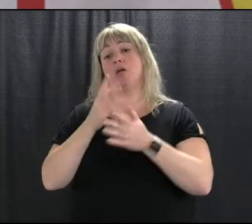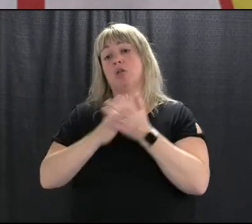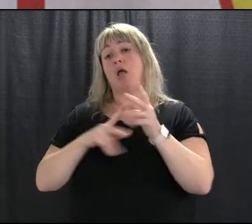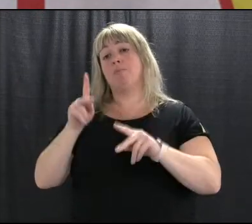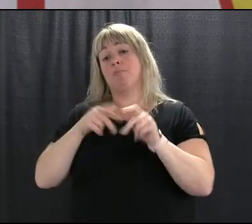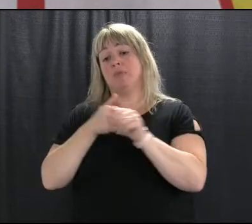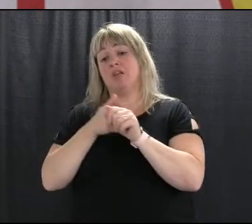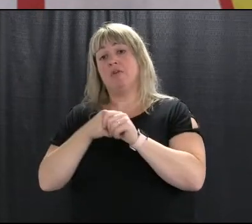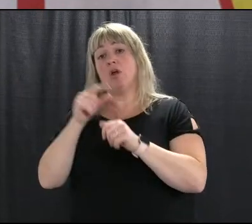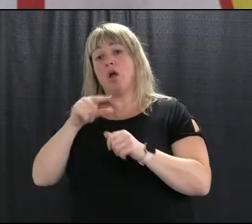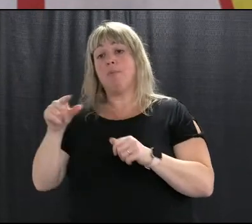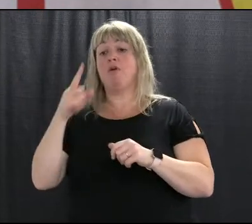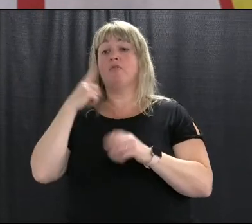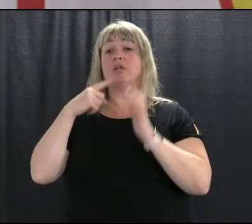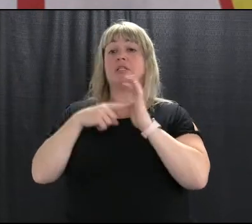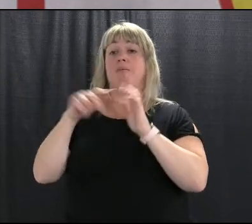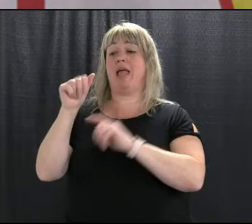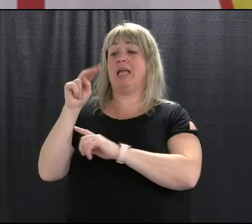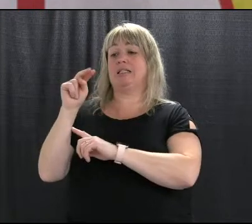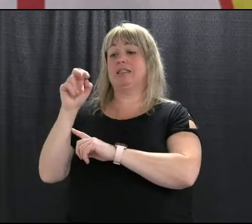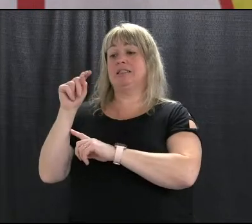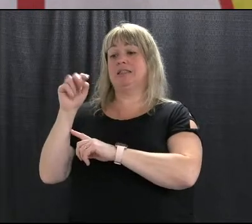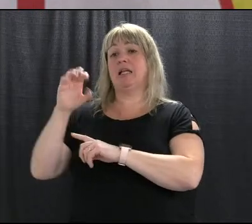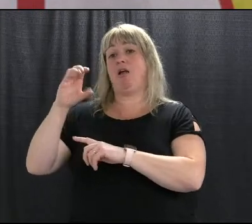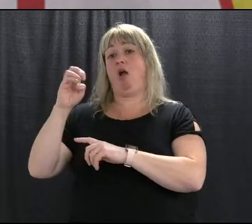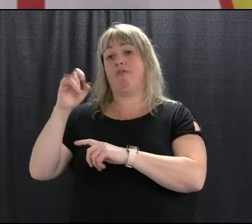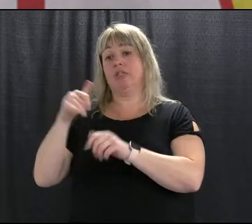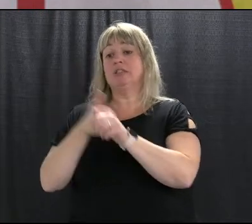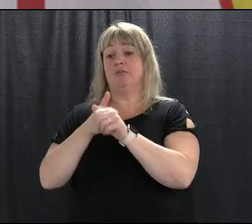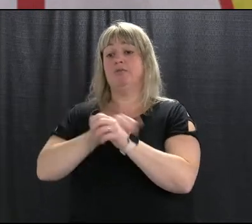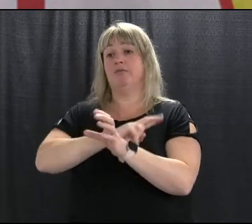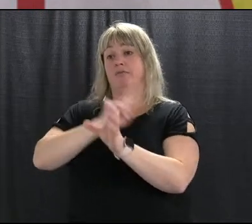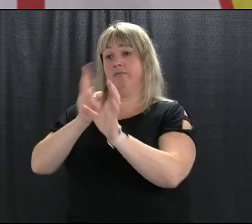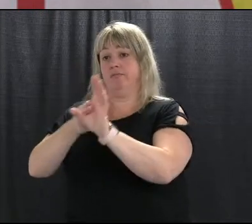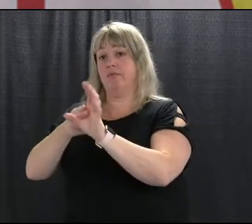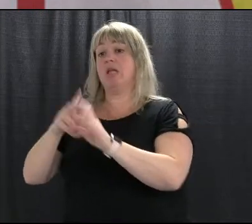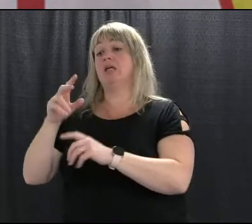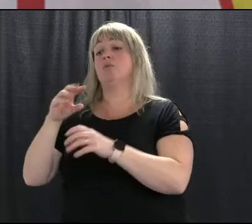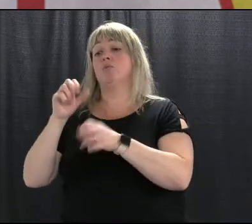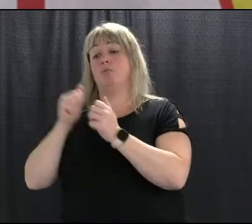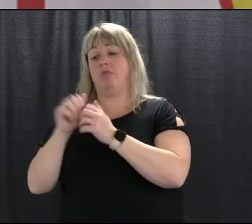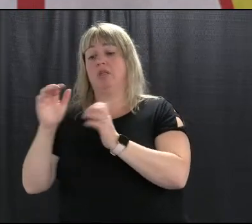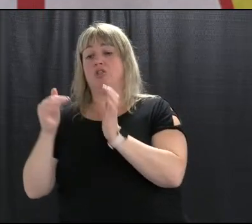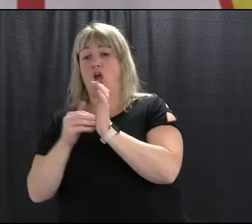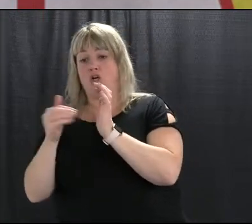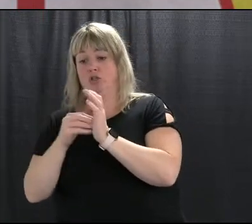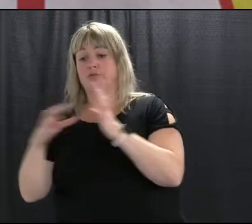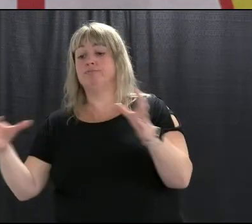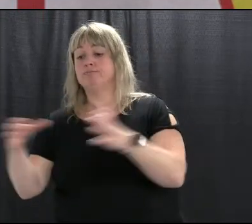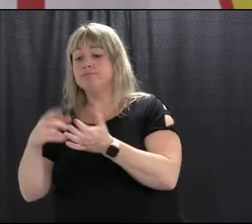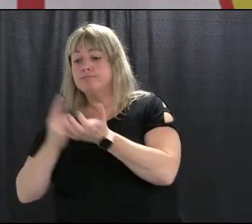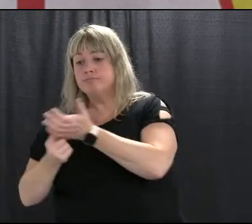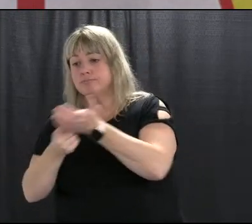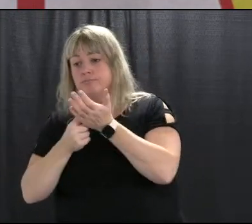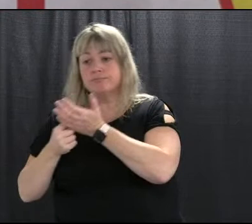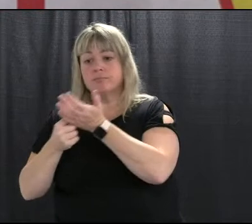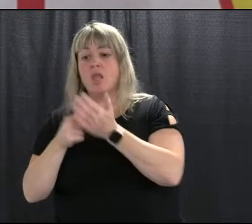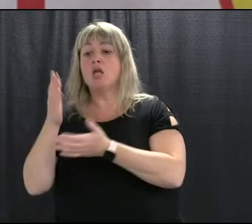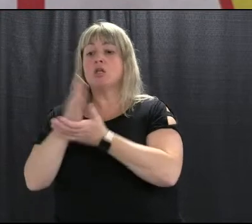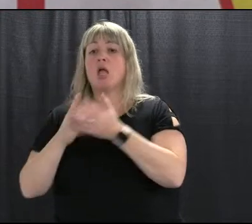with Yvette Coffey, for example, sat on the surgical task force. So people with